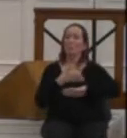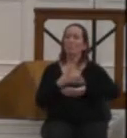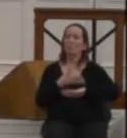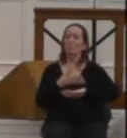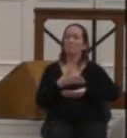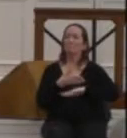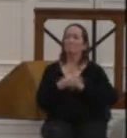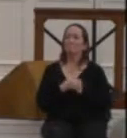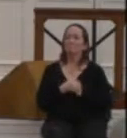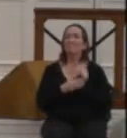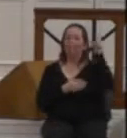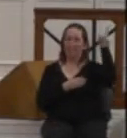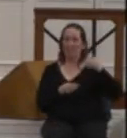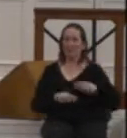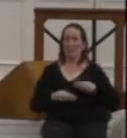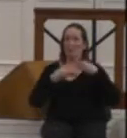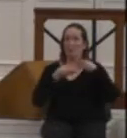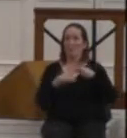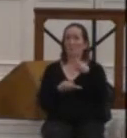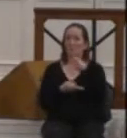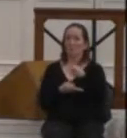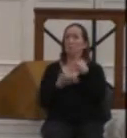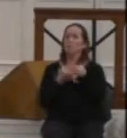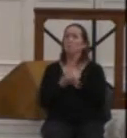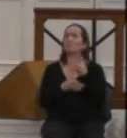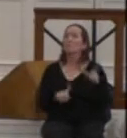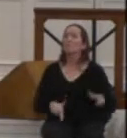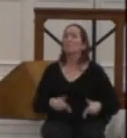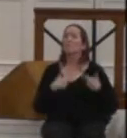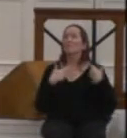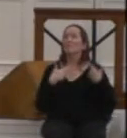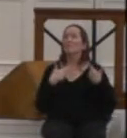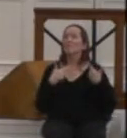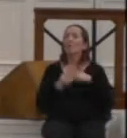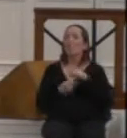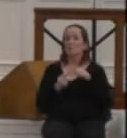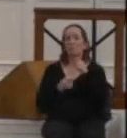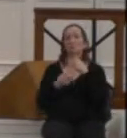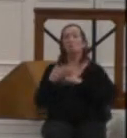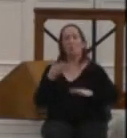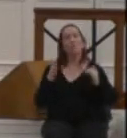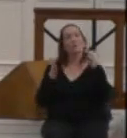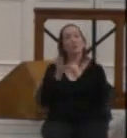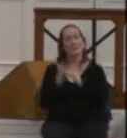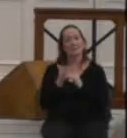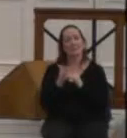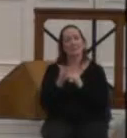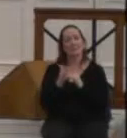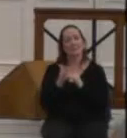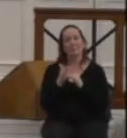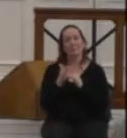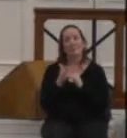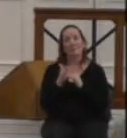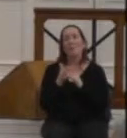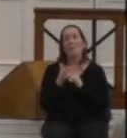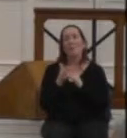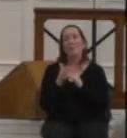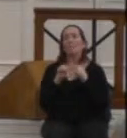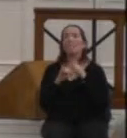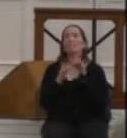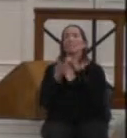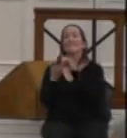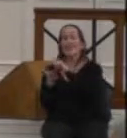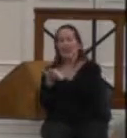God offers you new life when you are born again. But that is